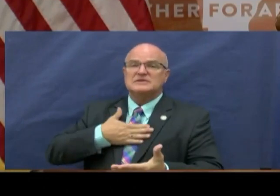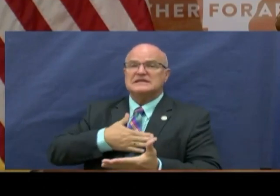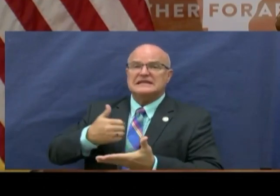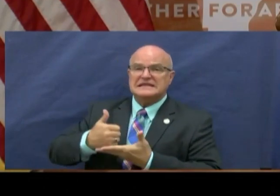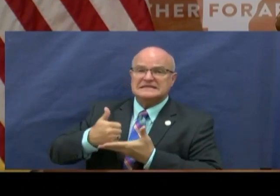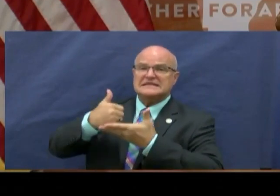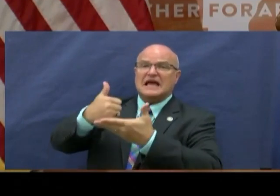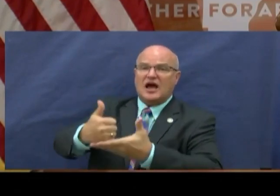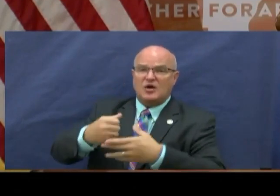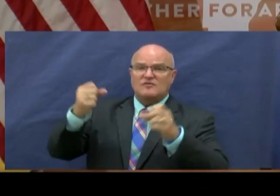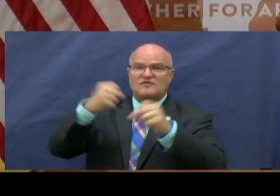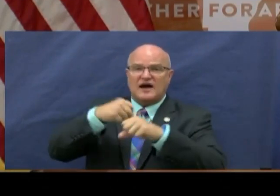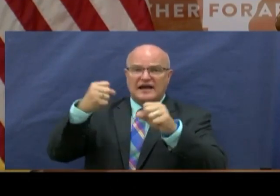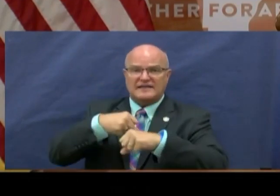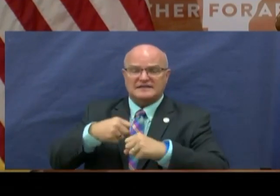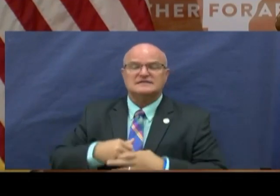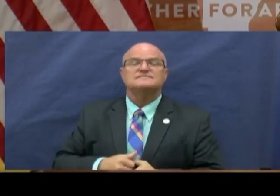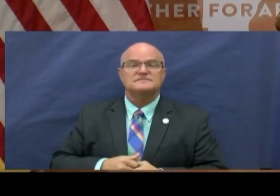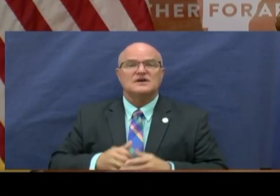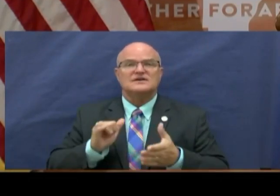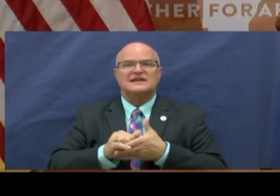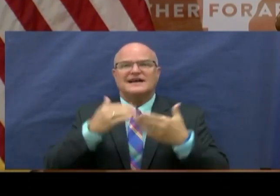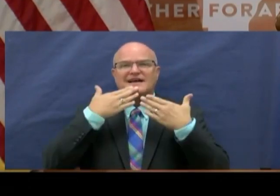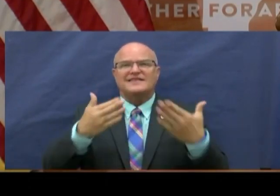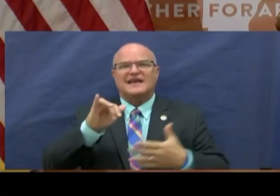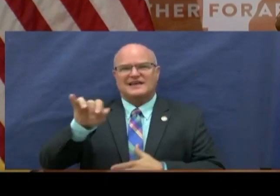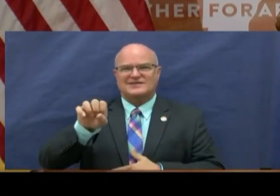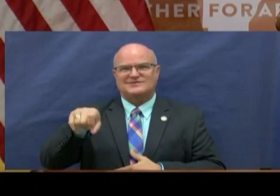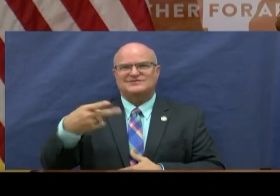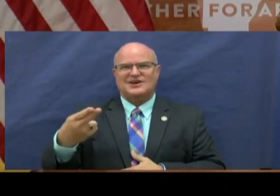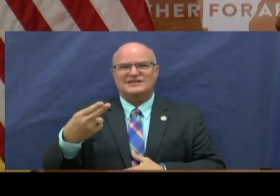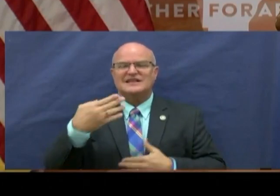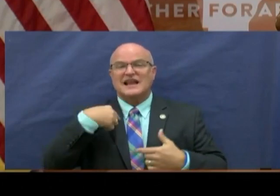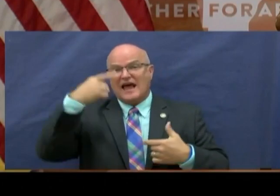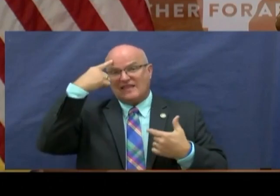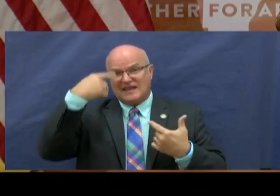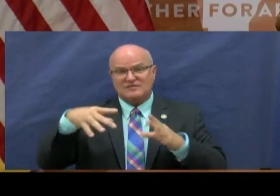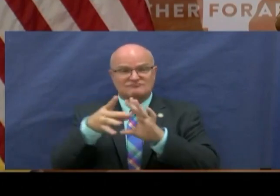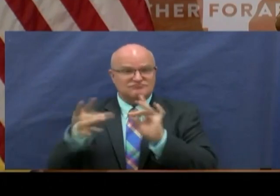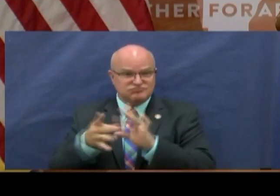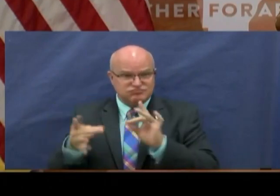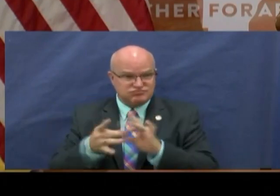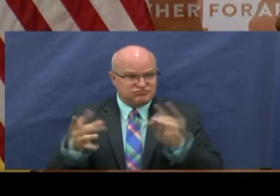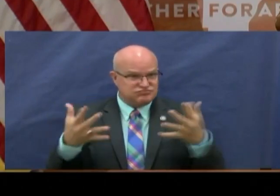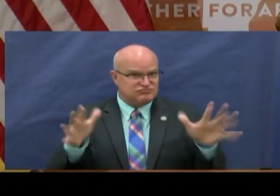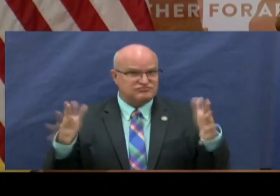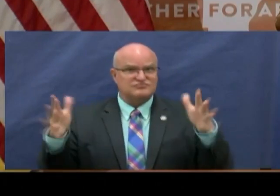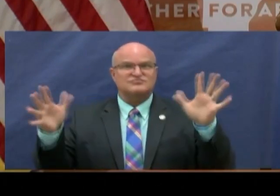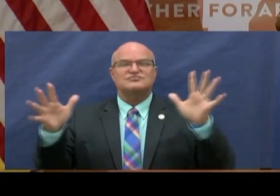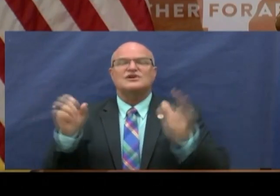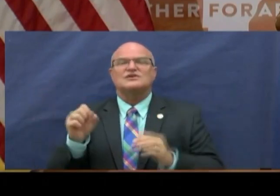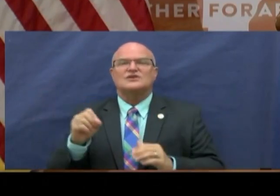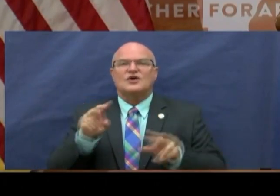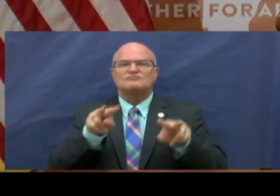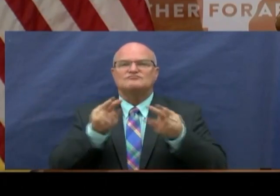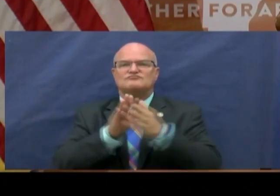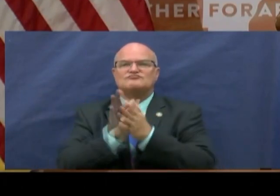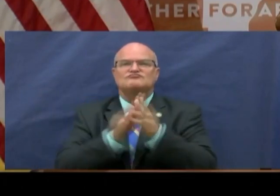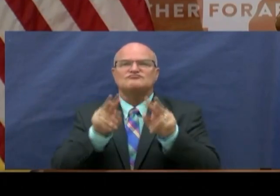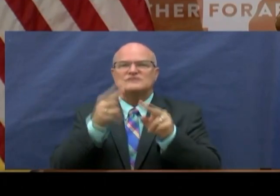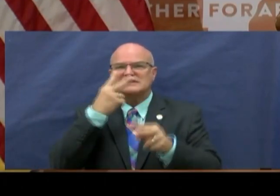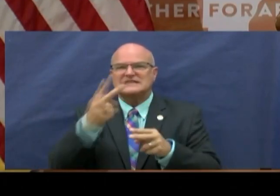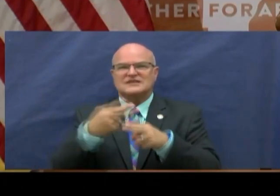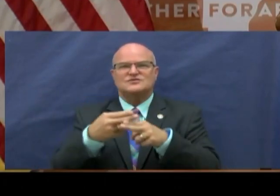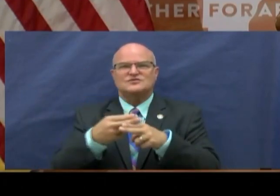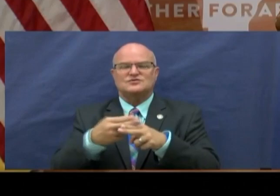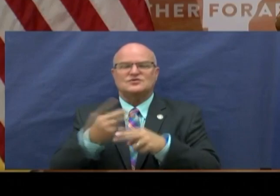this. With that, thank you, Josh, and I think we covered everybody today, and so we'll look forward to seeing you